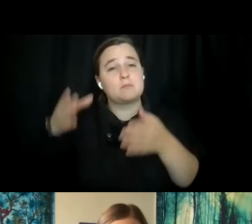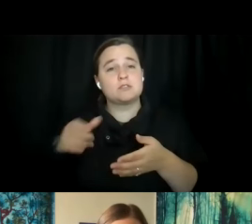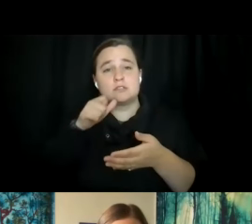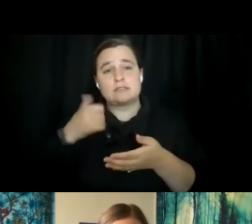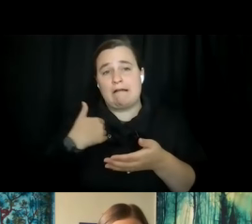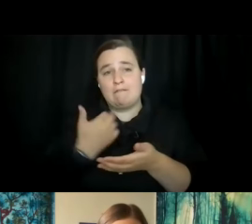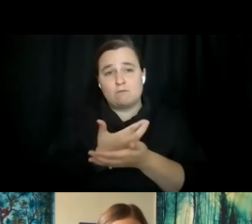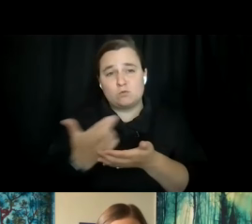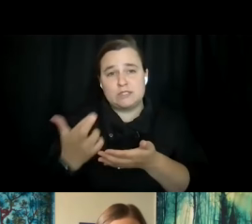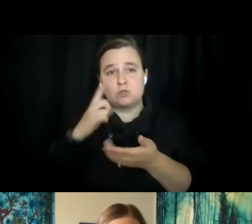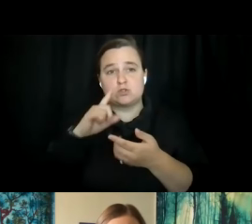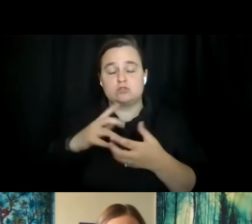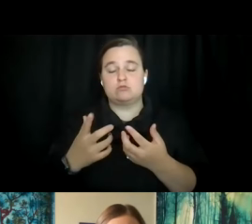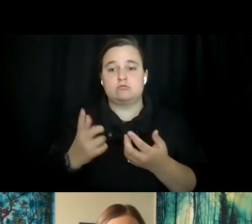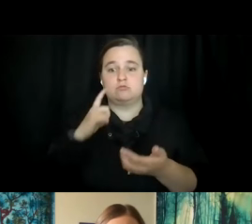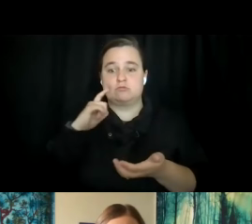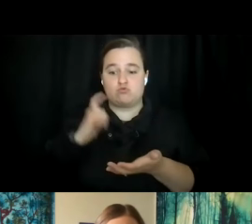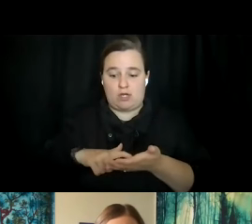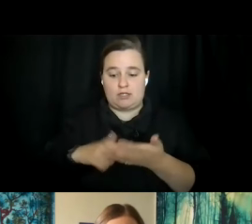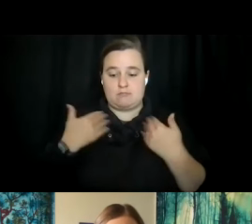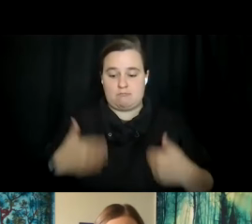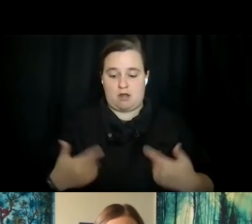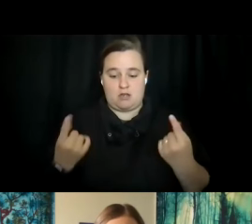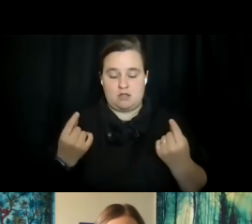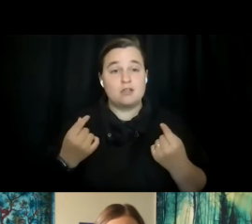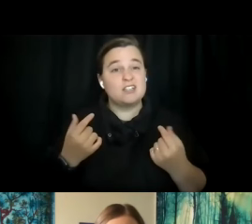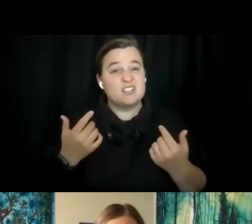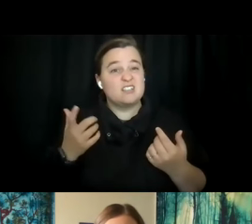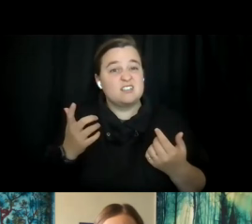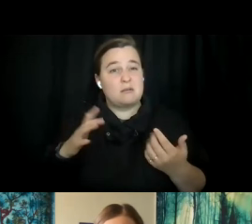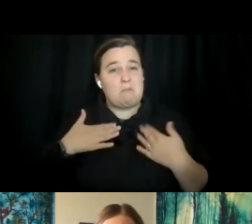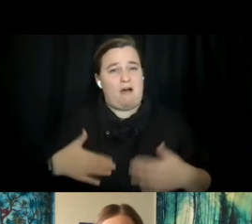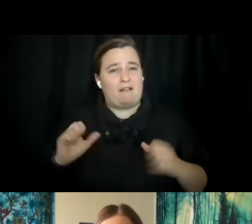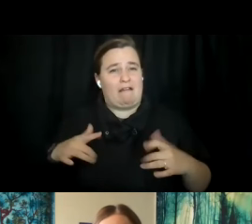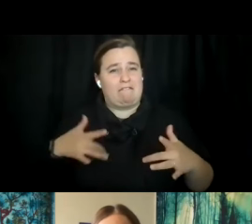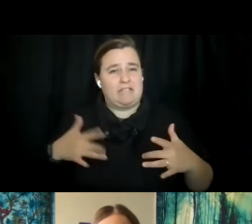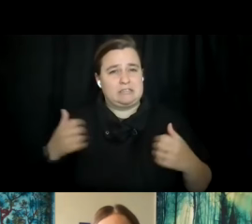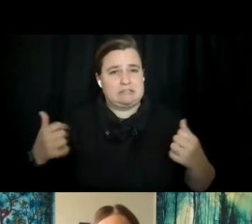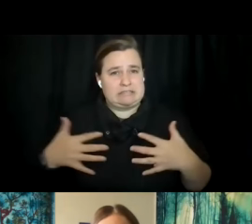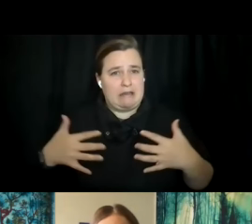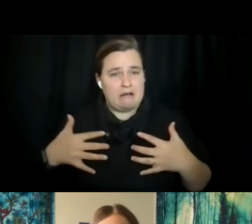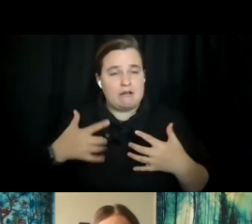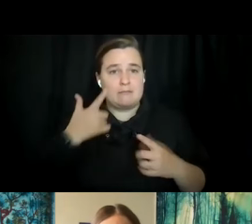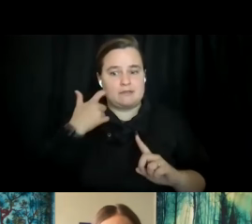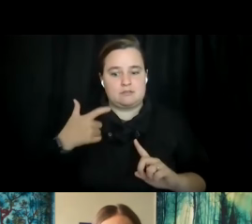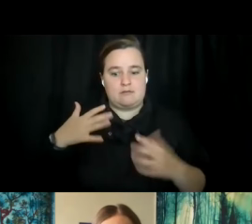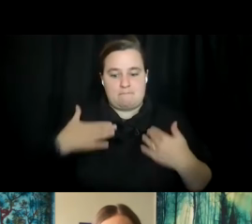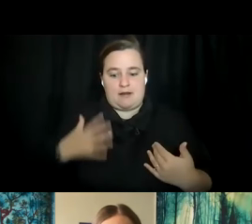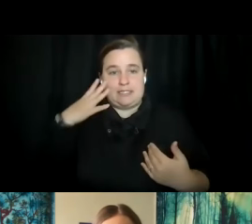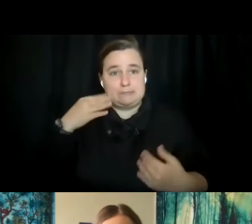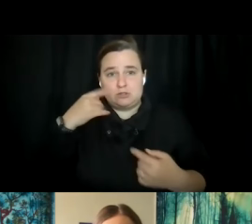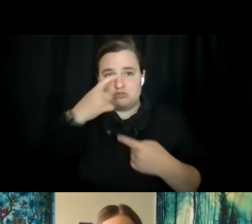to enter their bodies, because bodies can feel like a scary place because the body was there during trauma